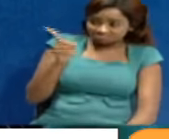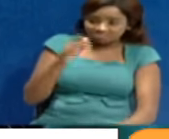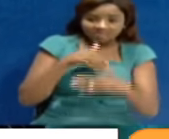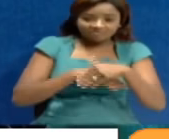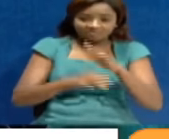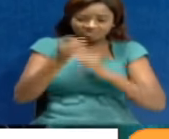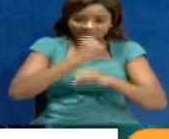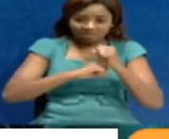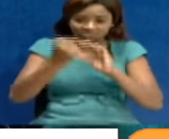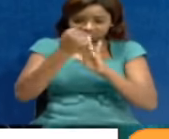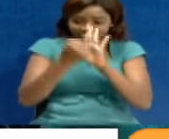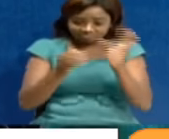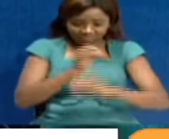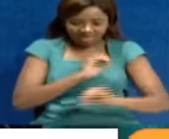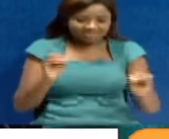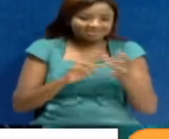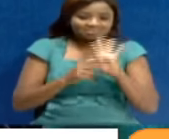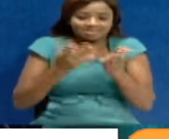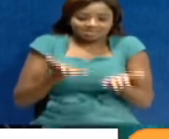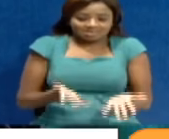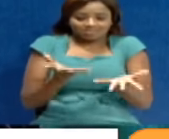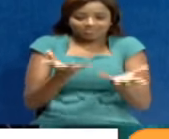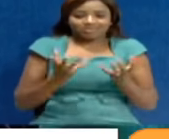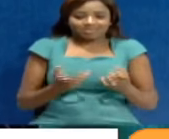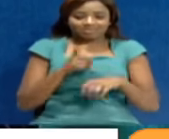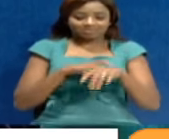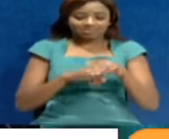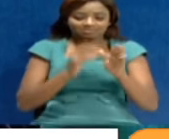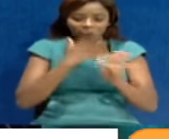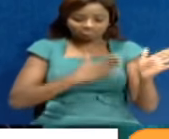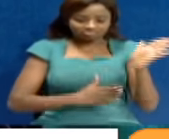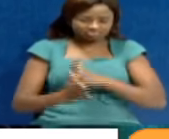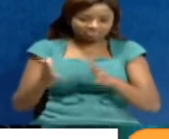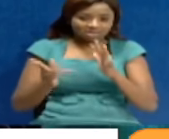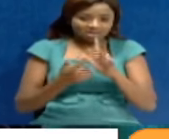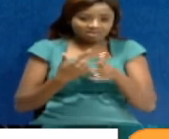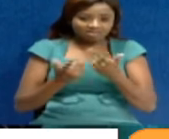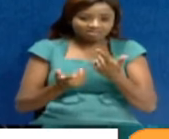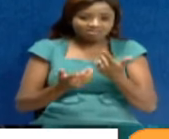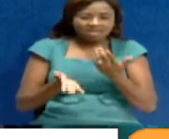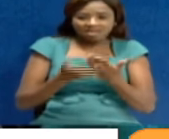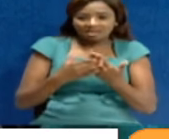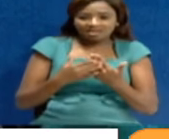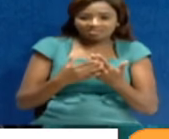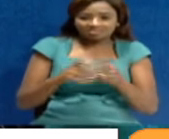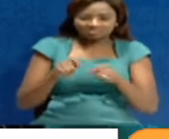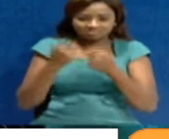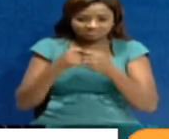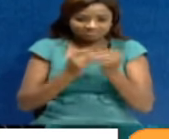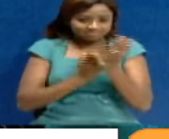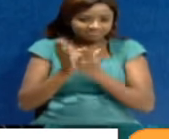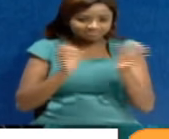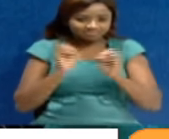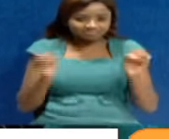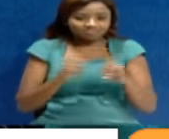law, we recognize that you may need time to reorganize so that disruption of services is minimized, but in the end, we